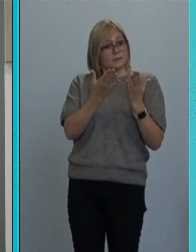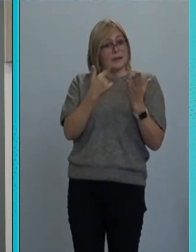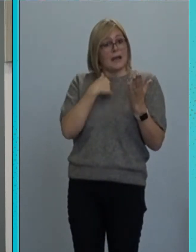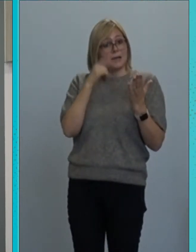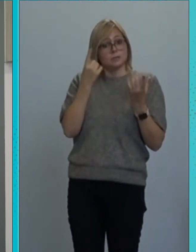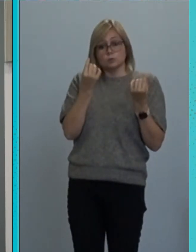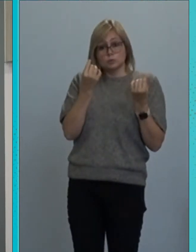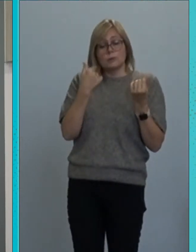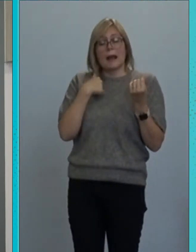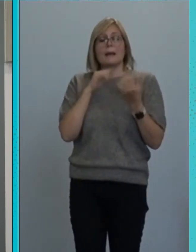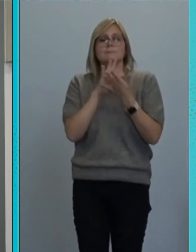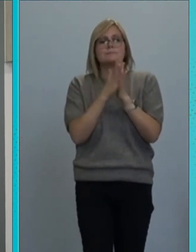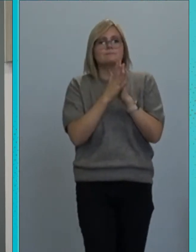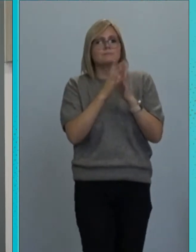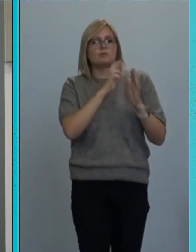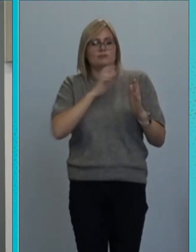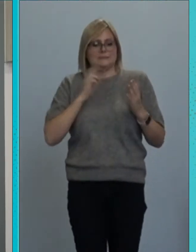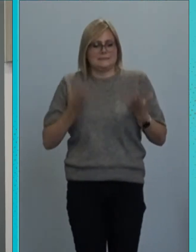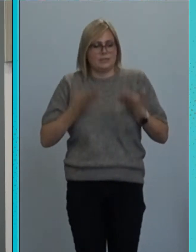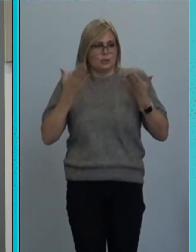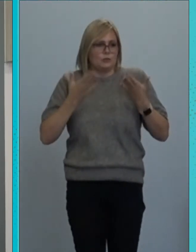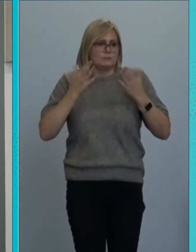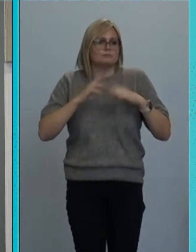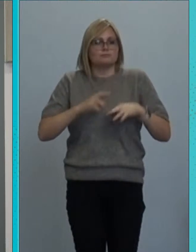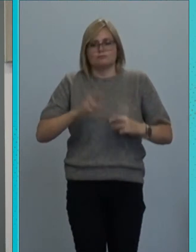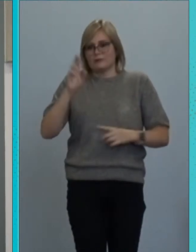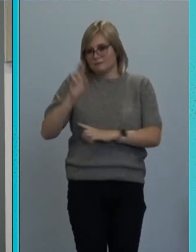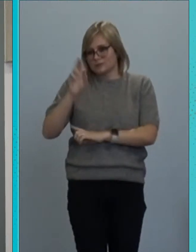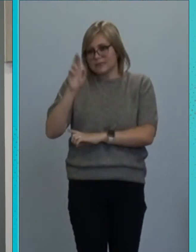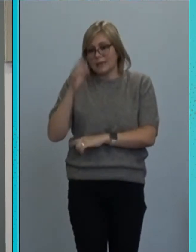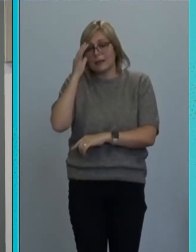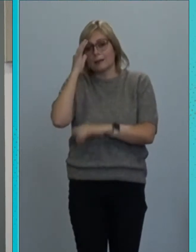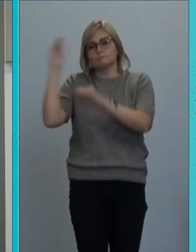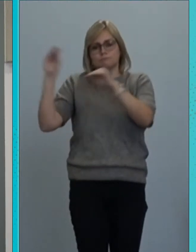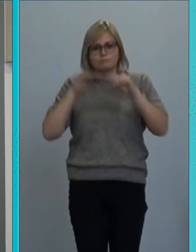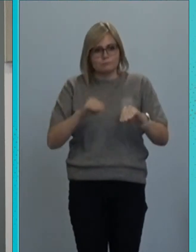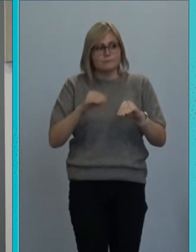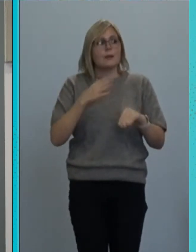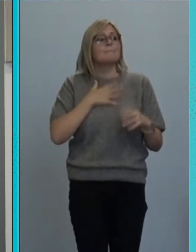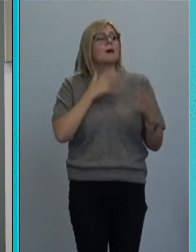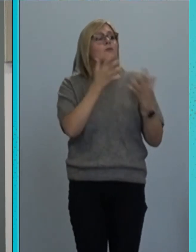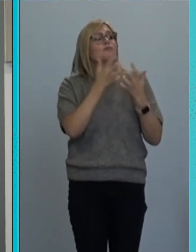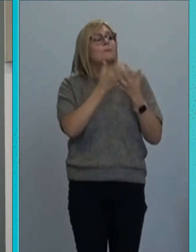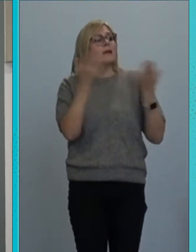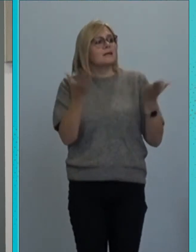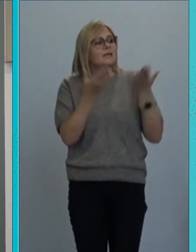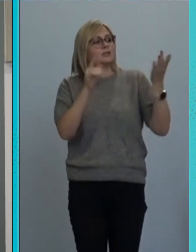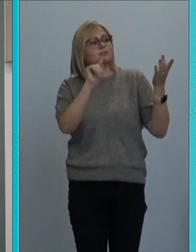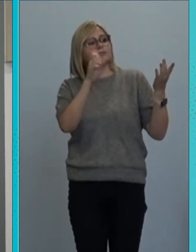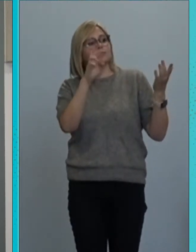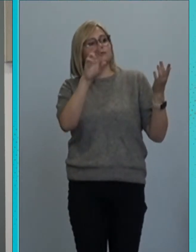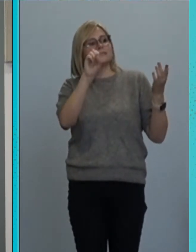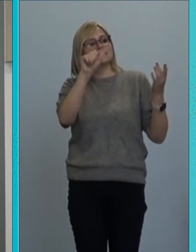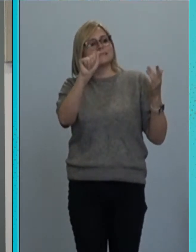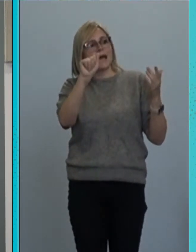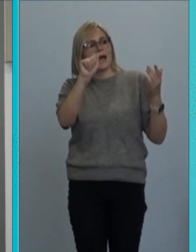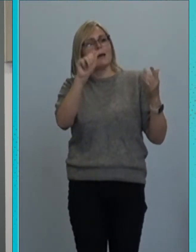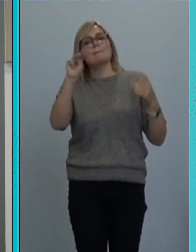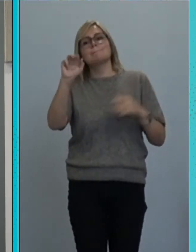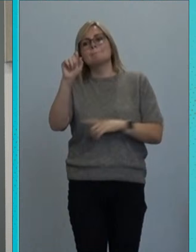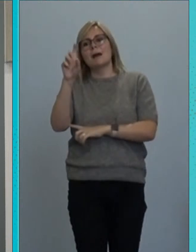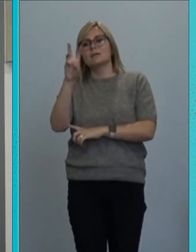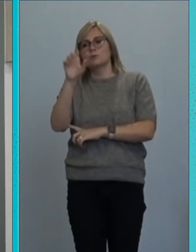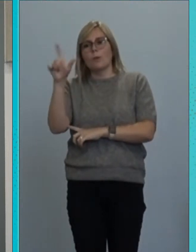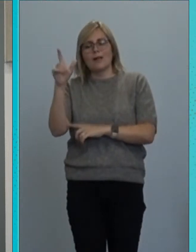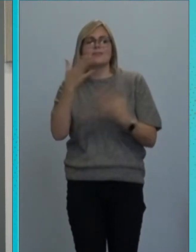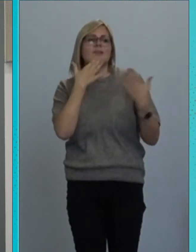of Riverside. My roommate, Teresa Maxwell, is in the room today. Thank you, Teresa, for offering me your